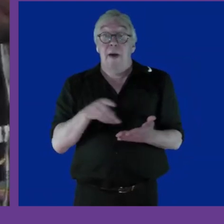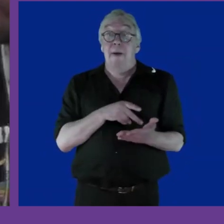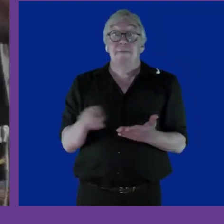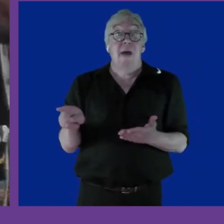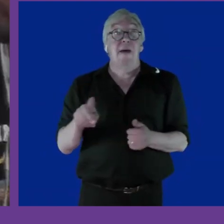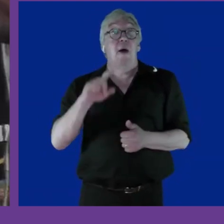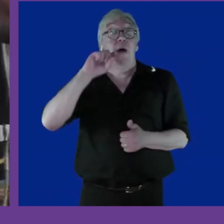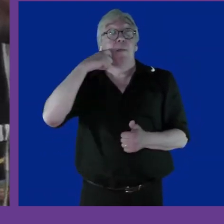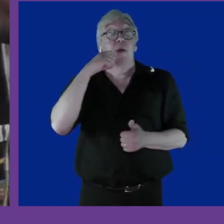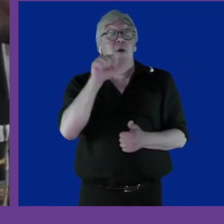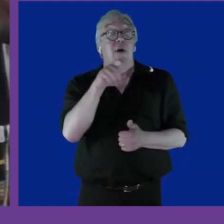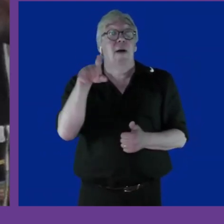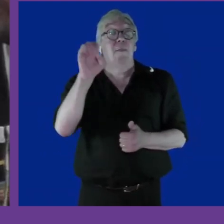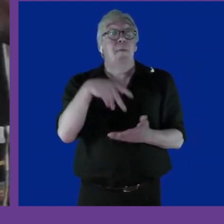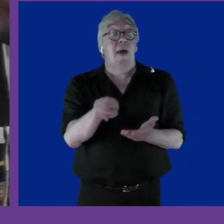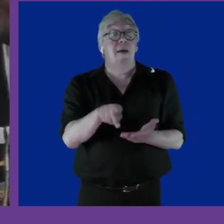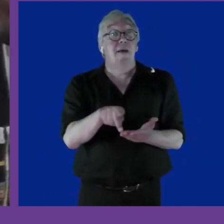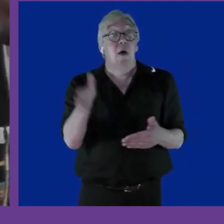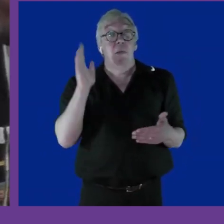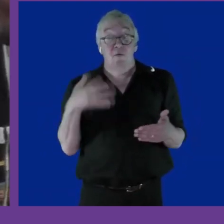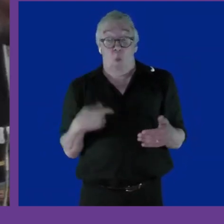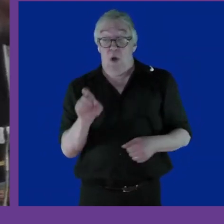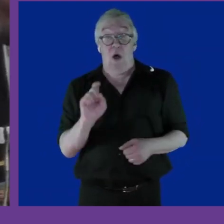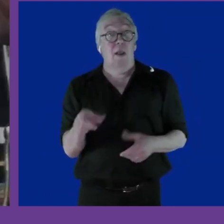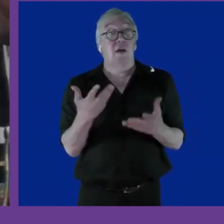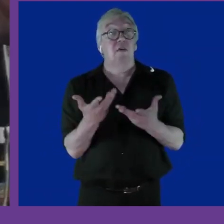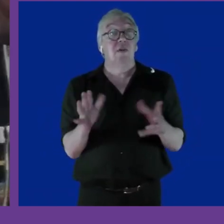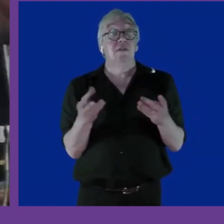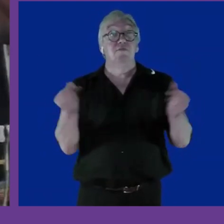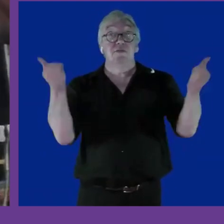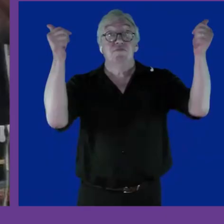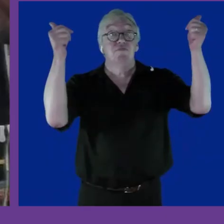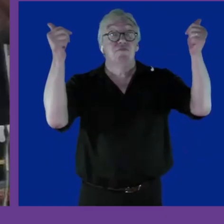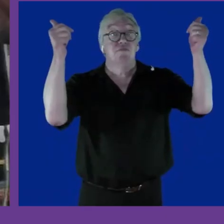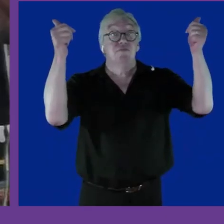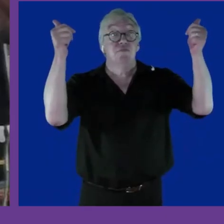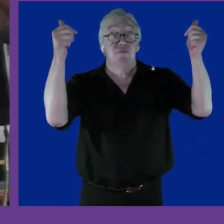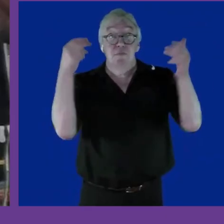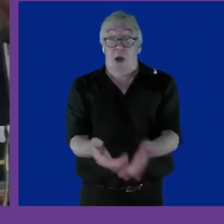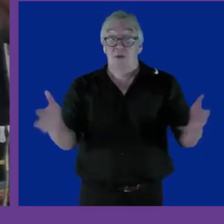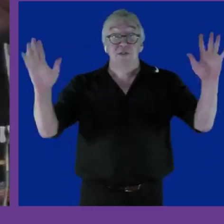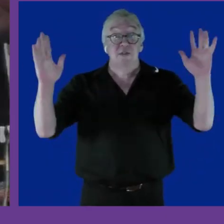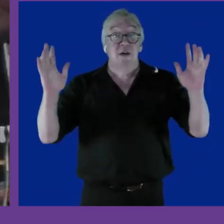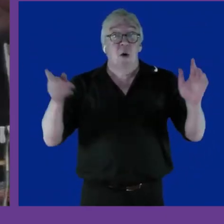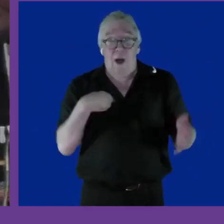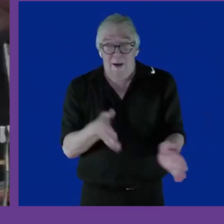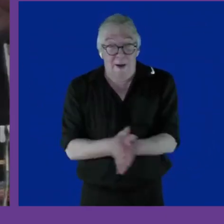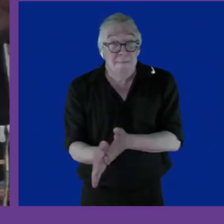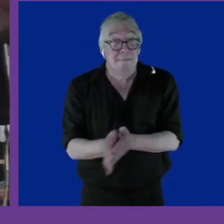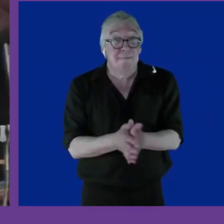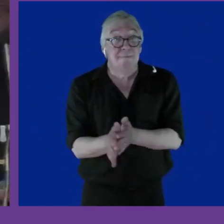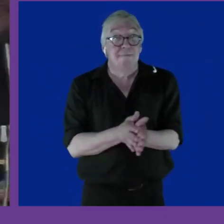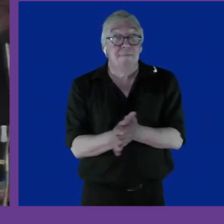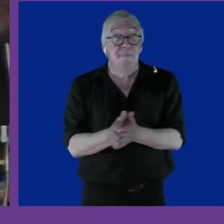Pay. Before I managed to sort of click this, or really quickly after clicking this, I had already bought this. I was so excited because